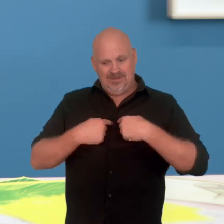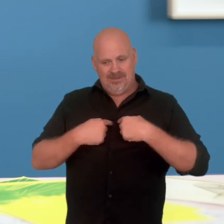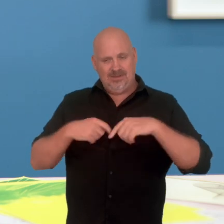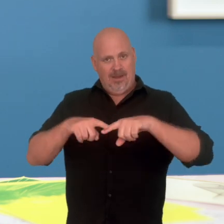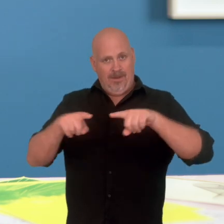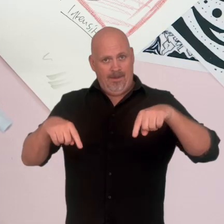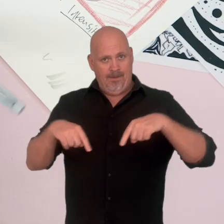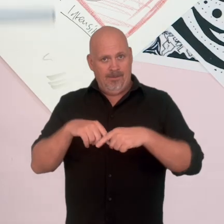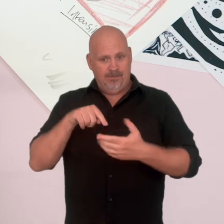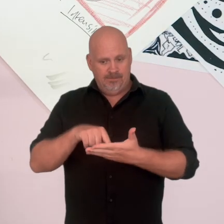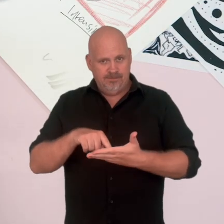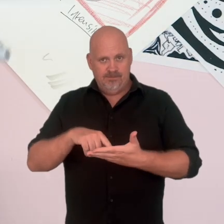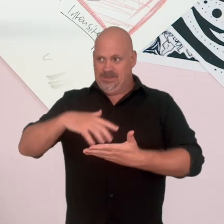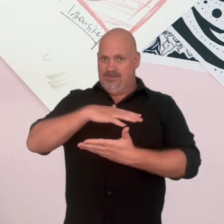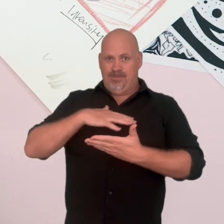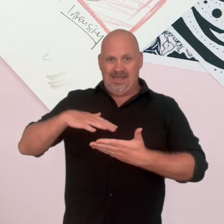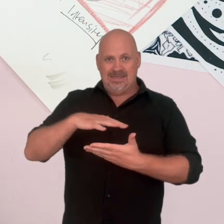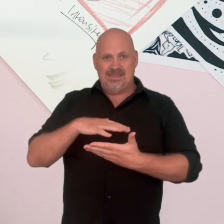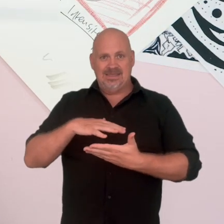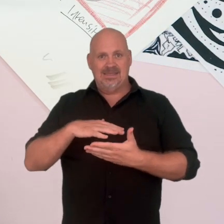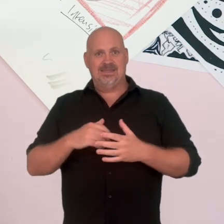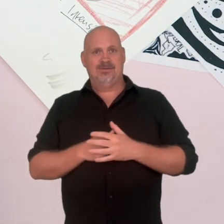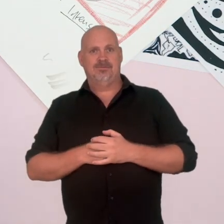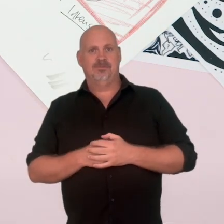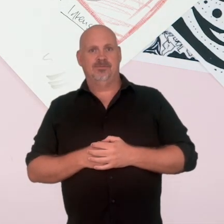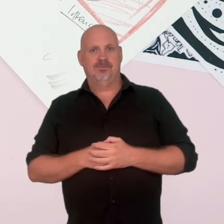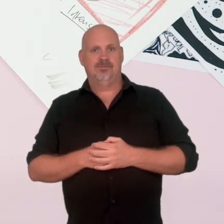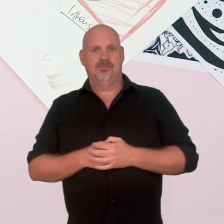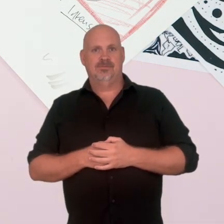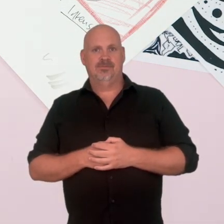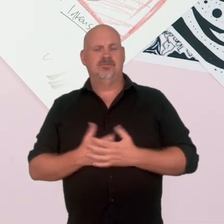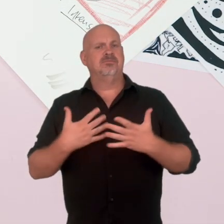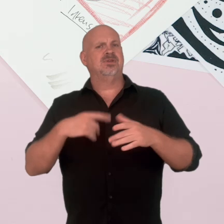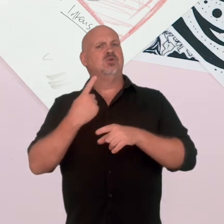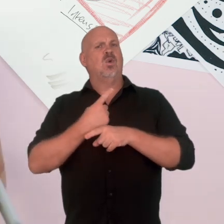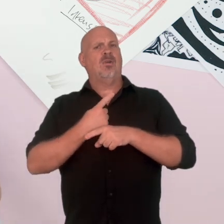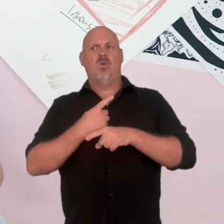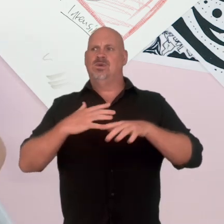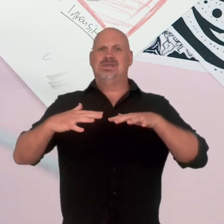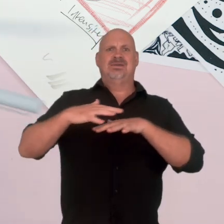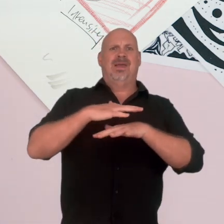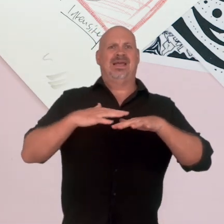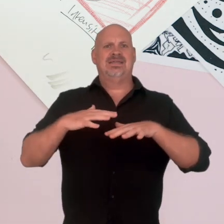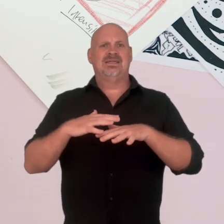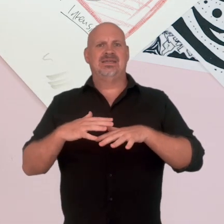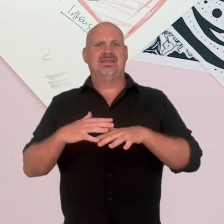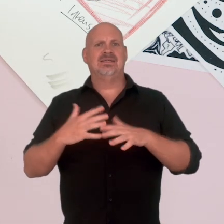space you're in. I think now we've talked a bit about space, let's talk about time.